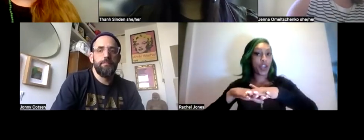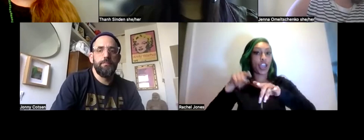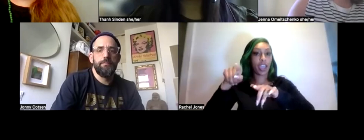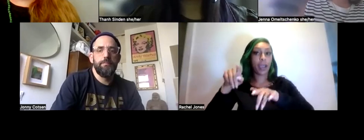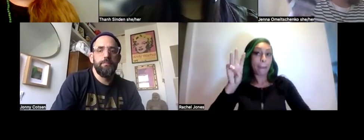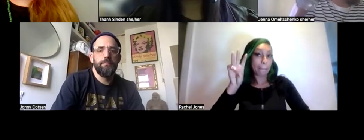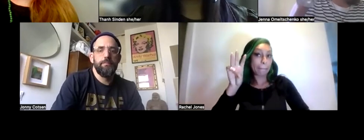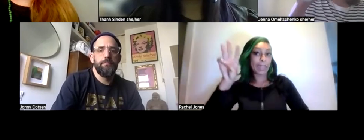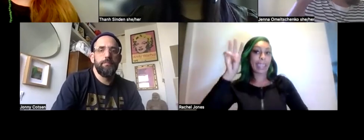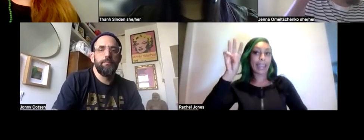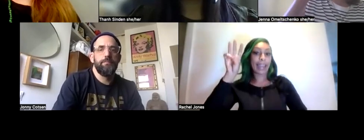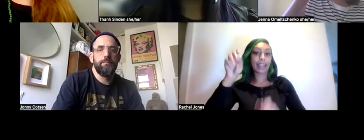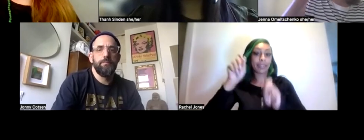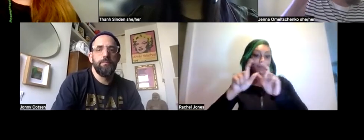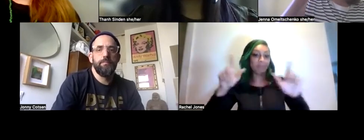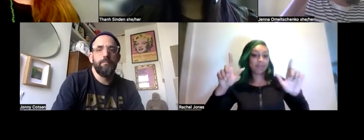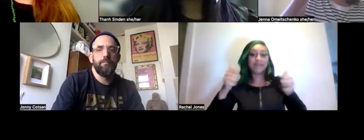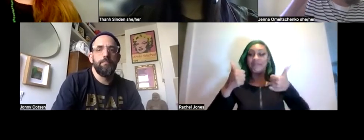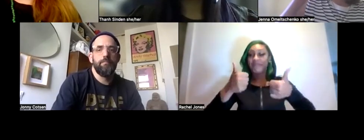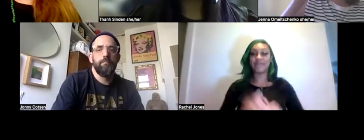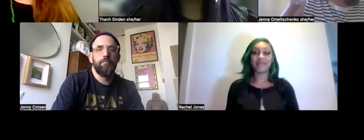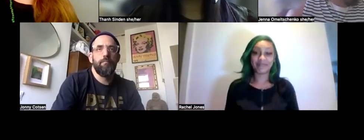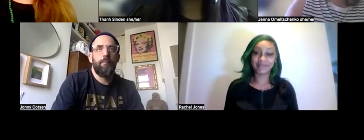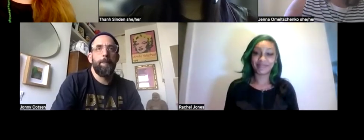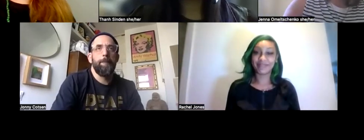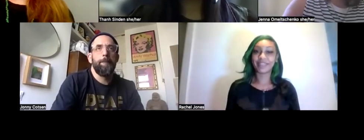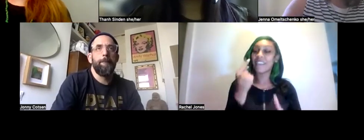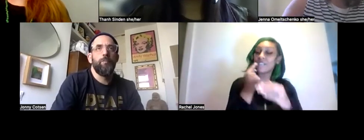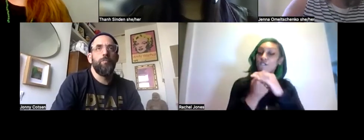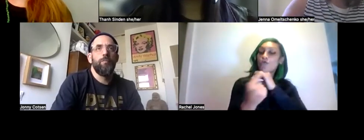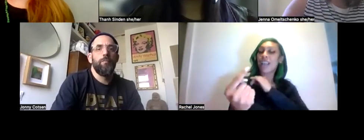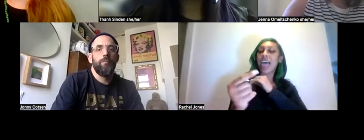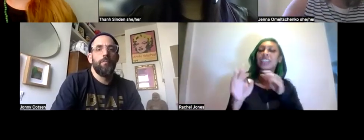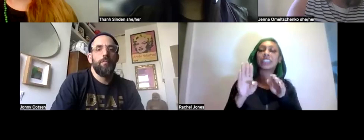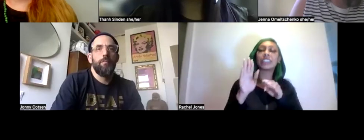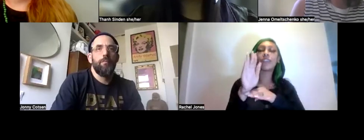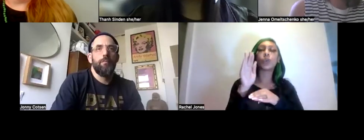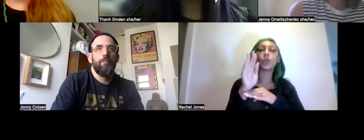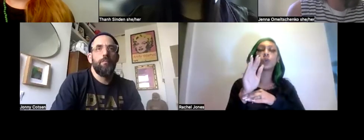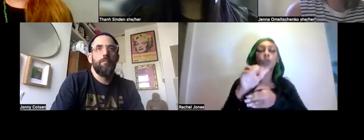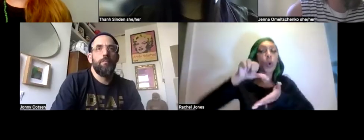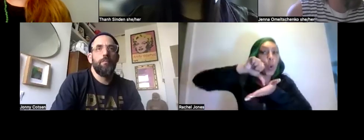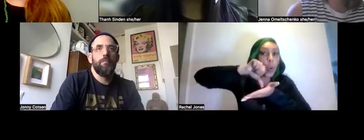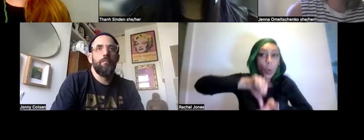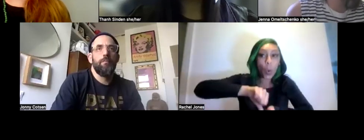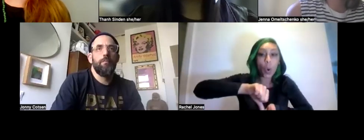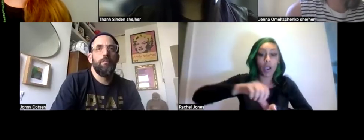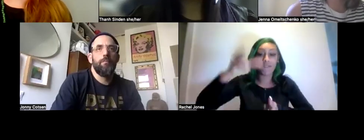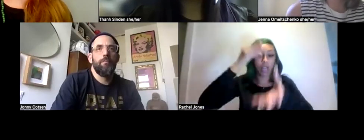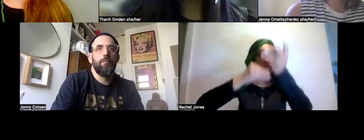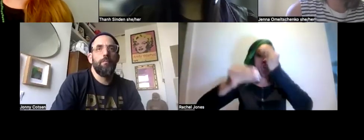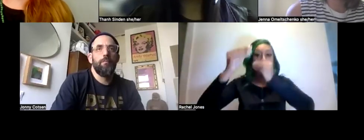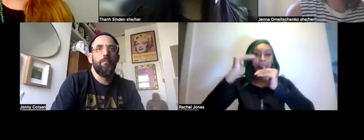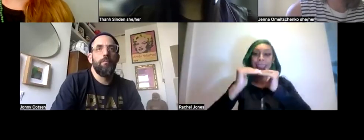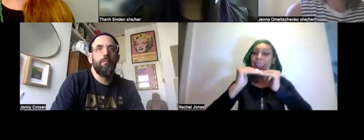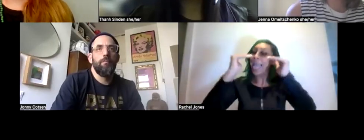Just make sure that she is pinned. She is great. Freelance Futures is a call for collective learning and action to build equitable